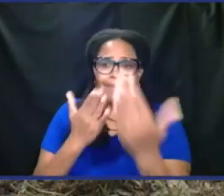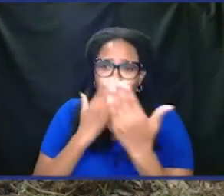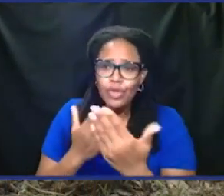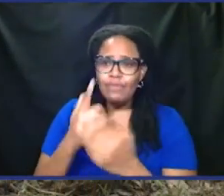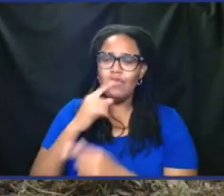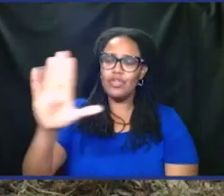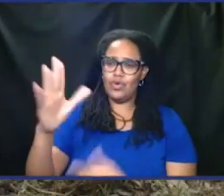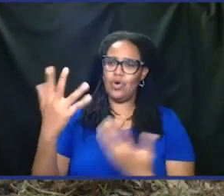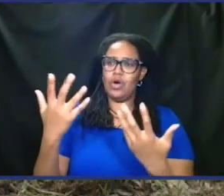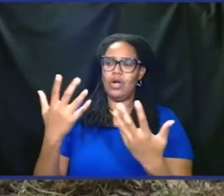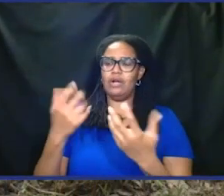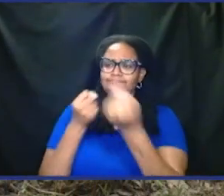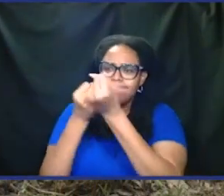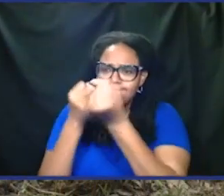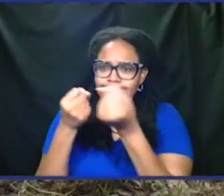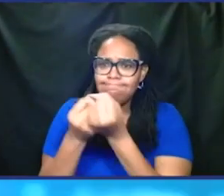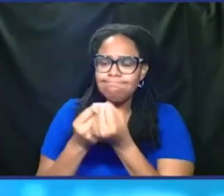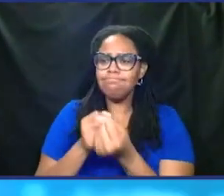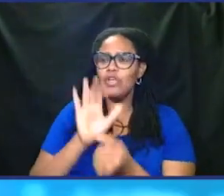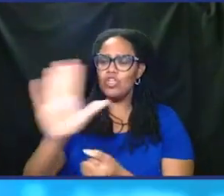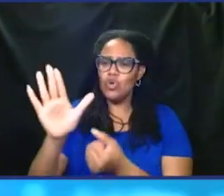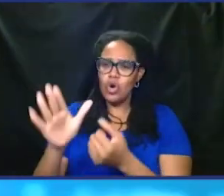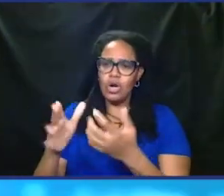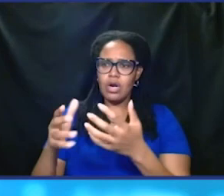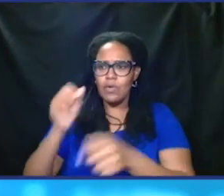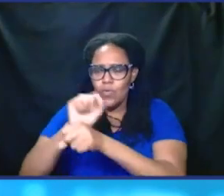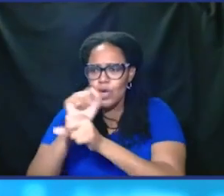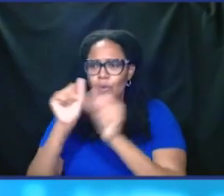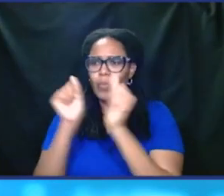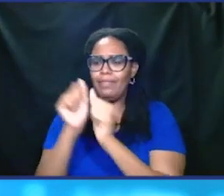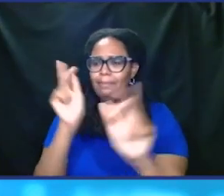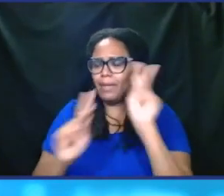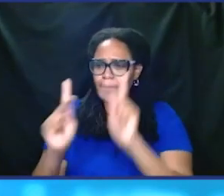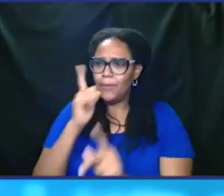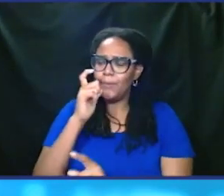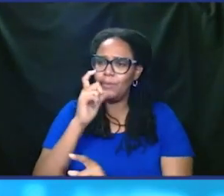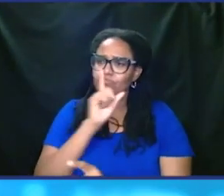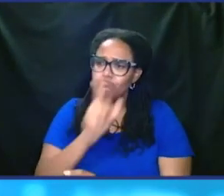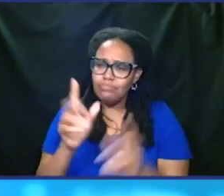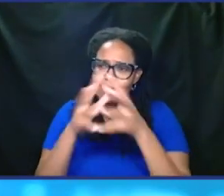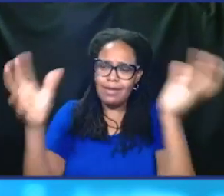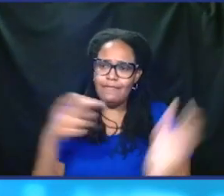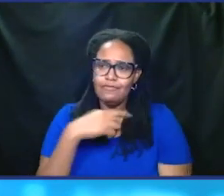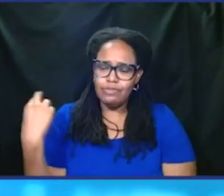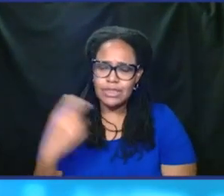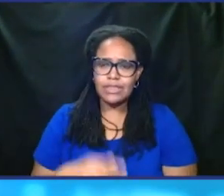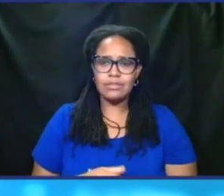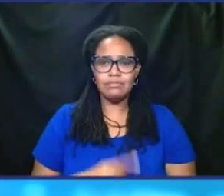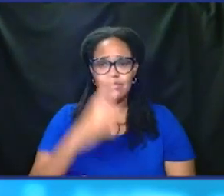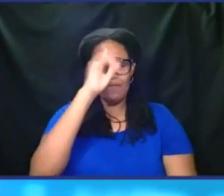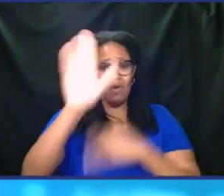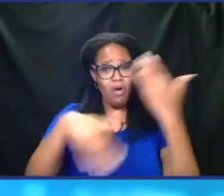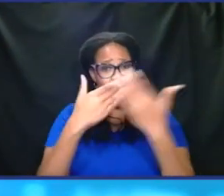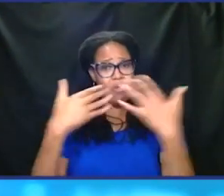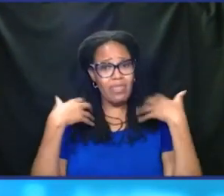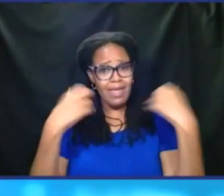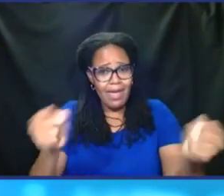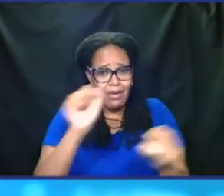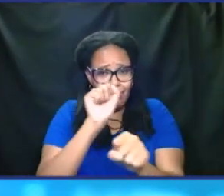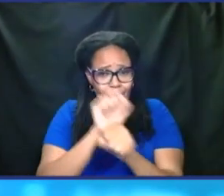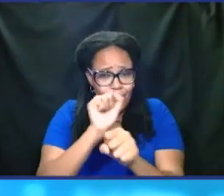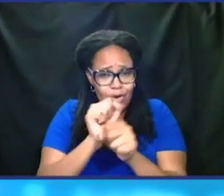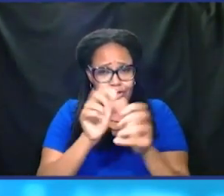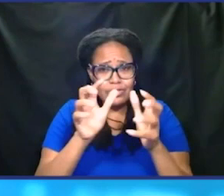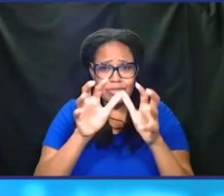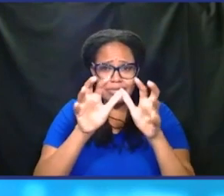for health for the most vulnerable. And let me just say thanks to all the healthcare workers out there. This has been an